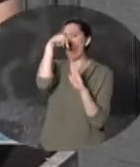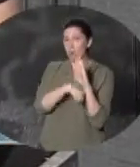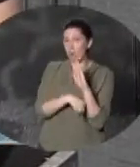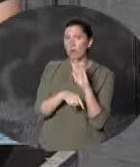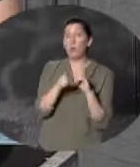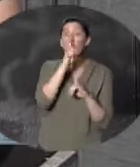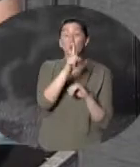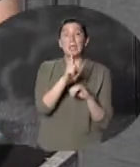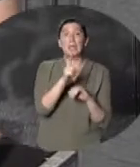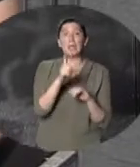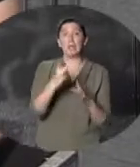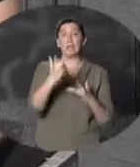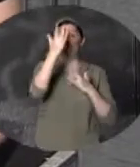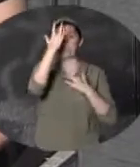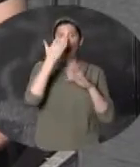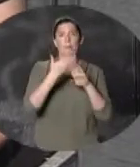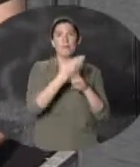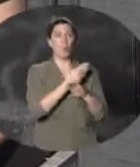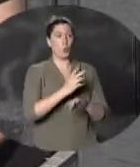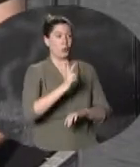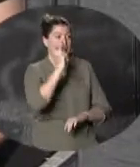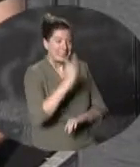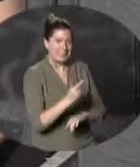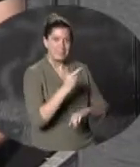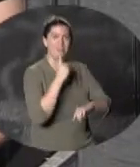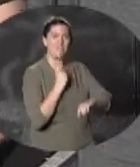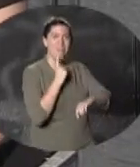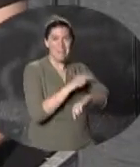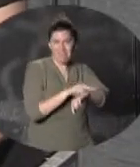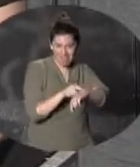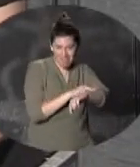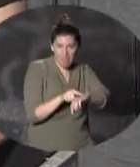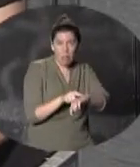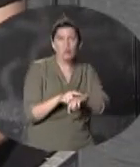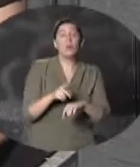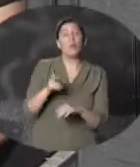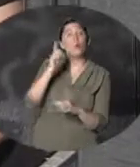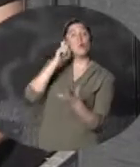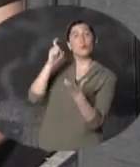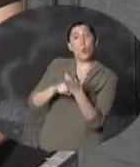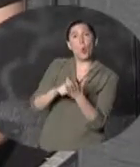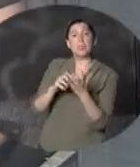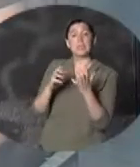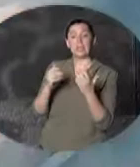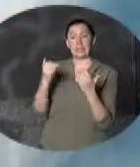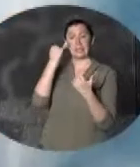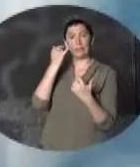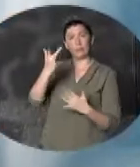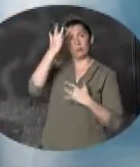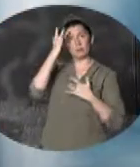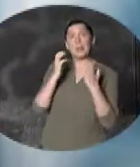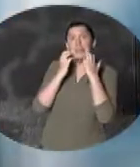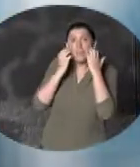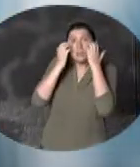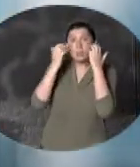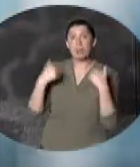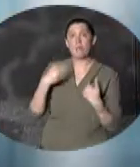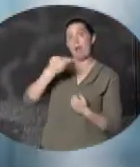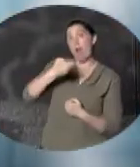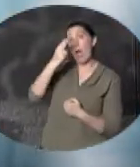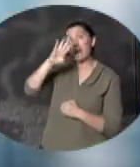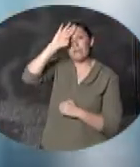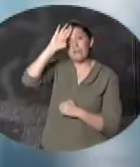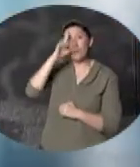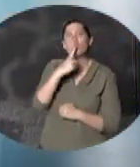infective really before you even see someone with a rash. You're going to notice people who have measles have a high fever, they have